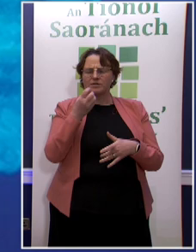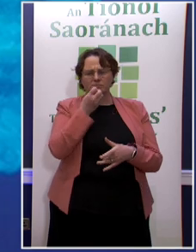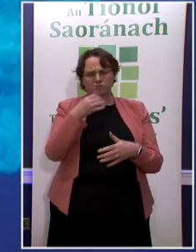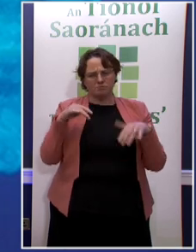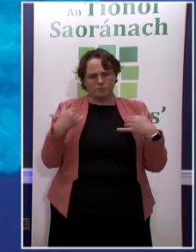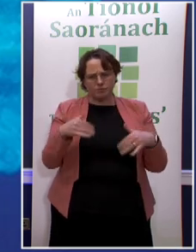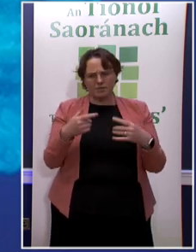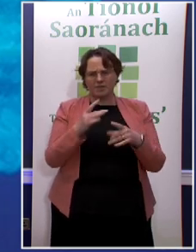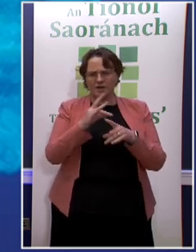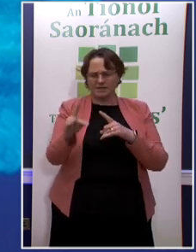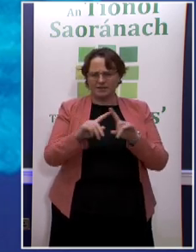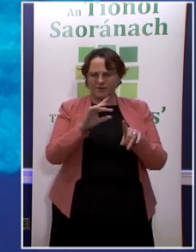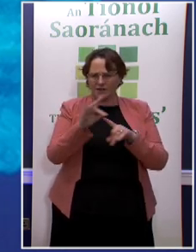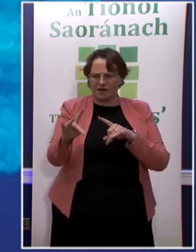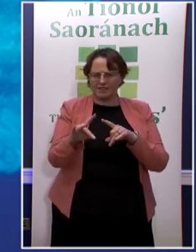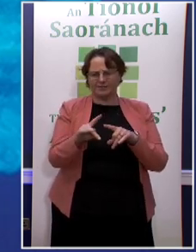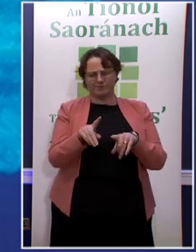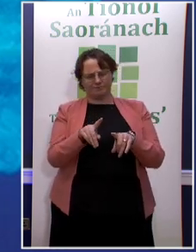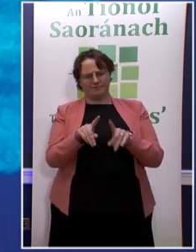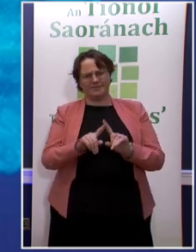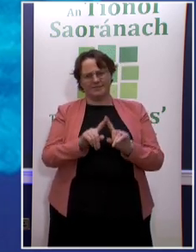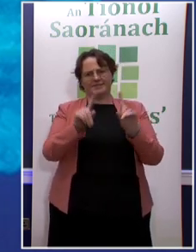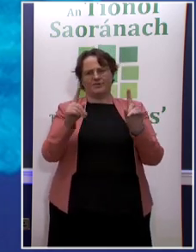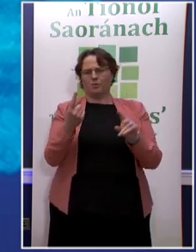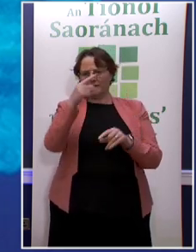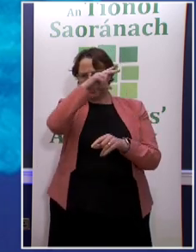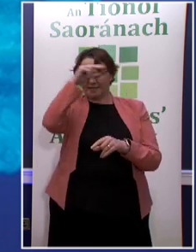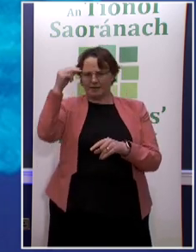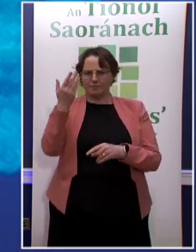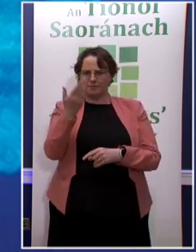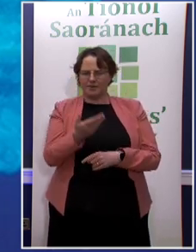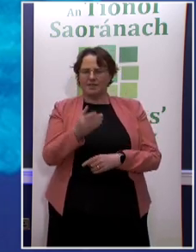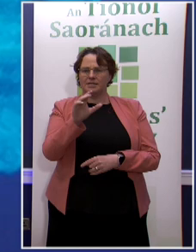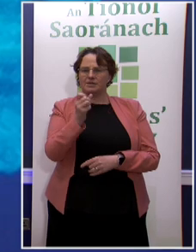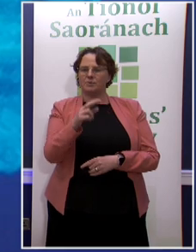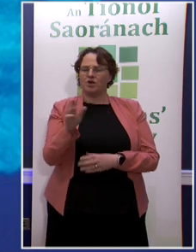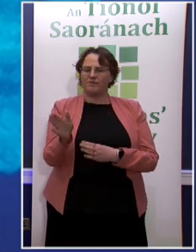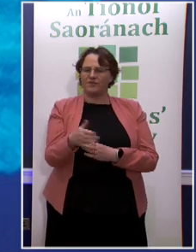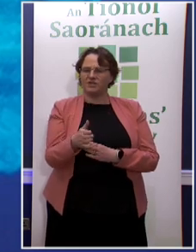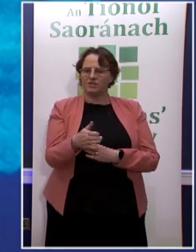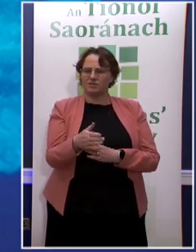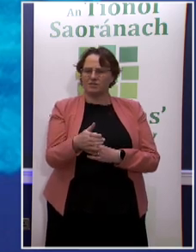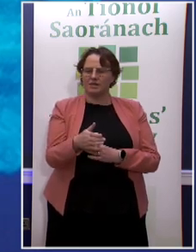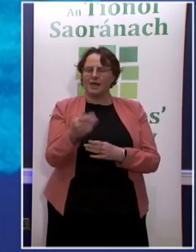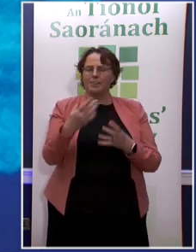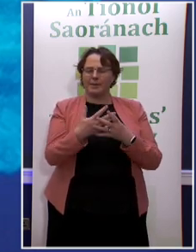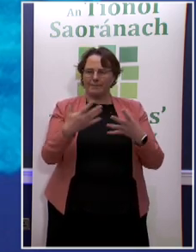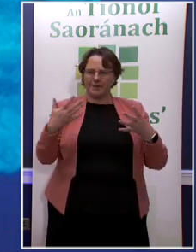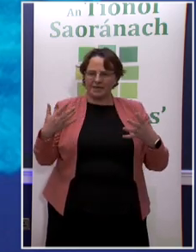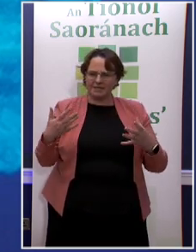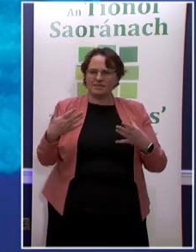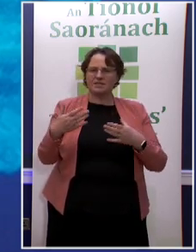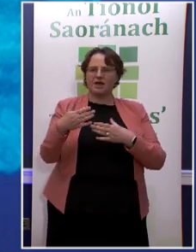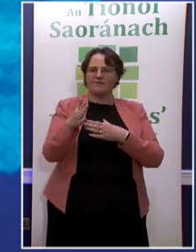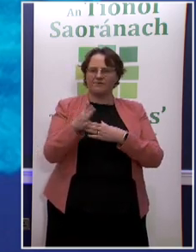curious species, lots of remarkable and curious species. This is just one example. This is a sunfish, which is the largest bony